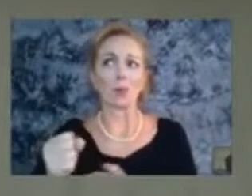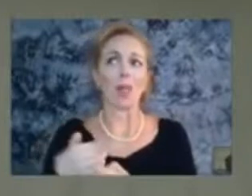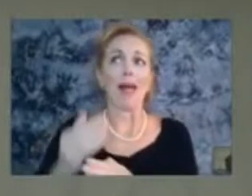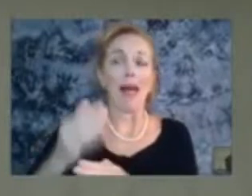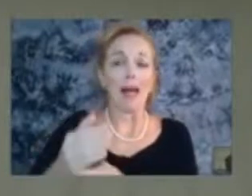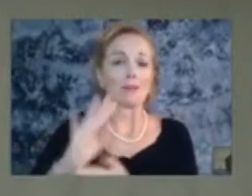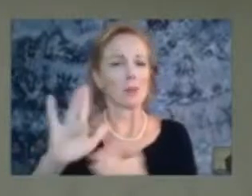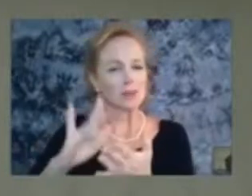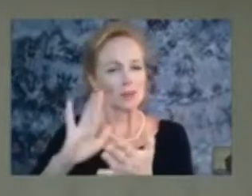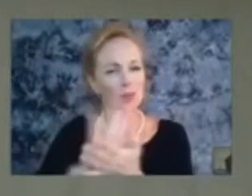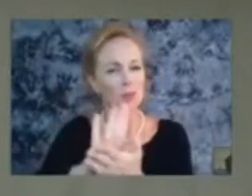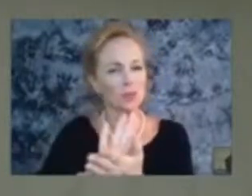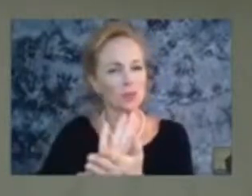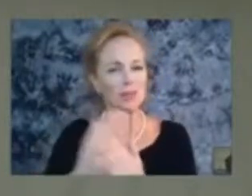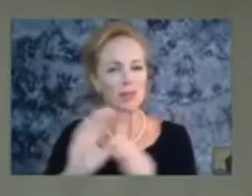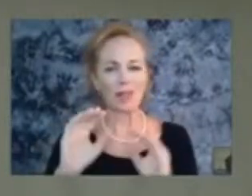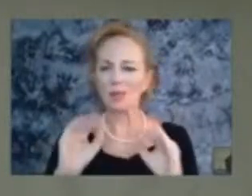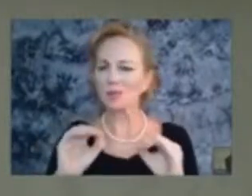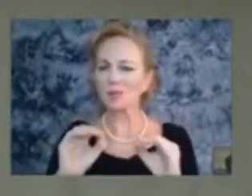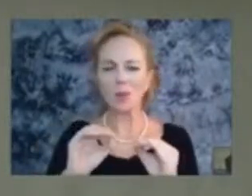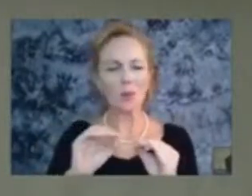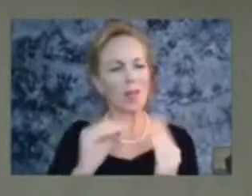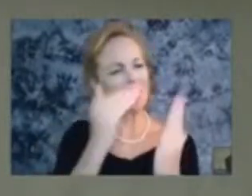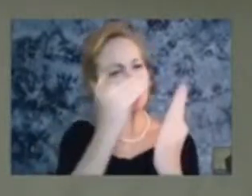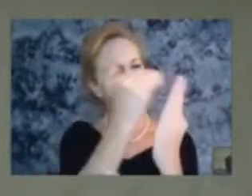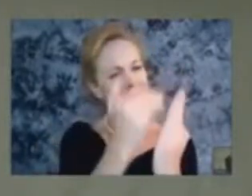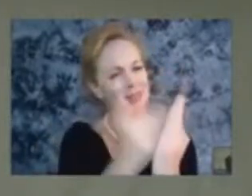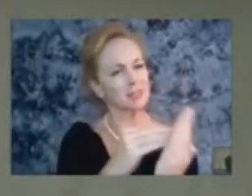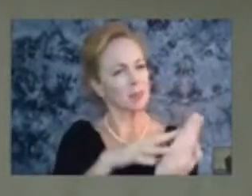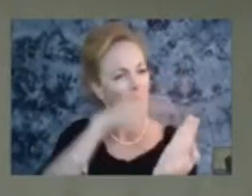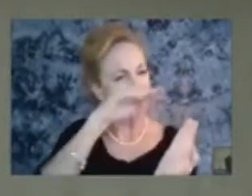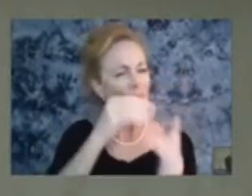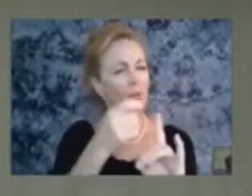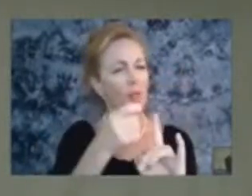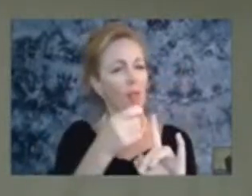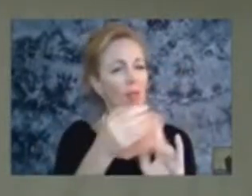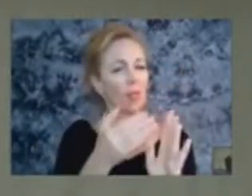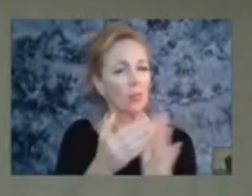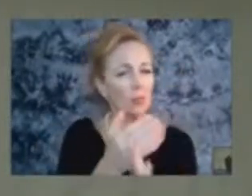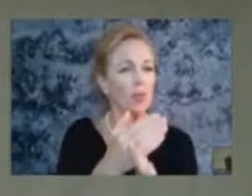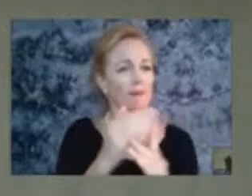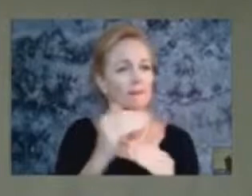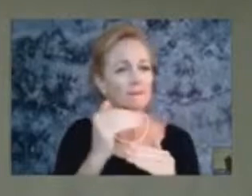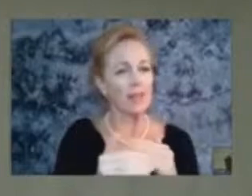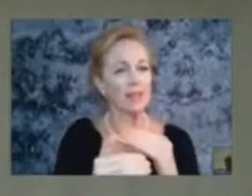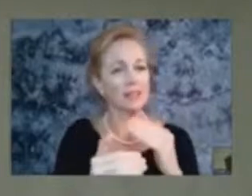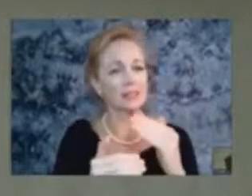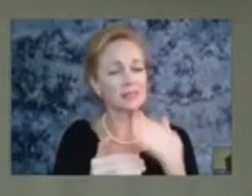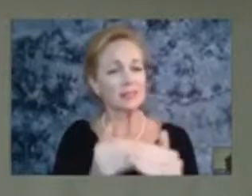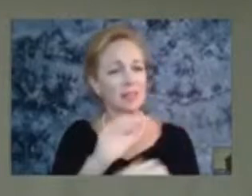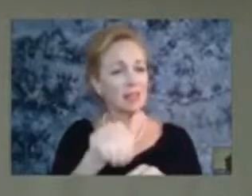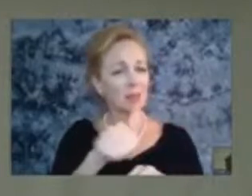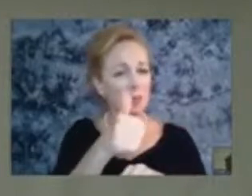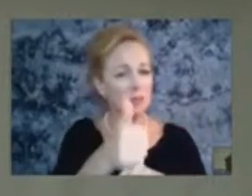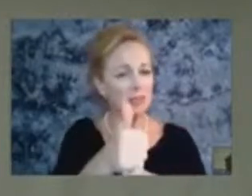there's not lessons to be learned through that phased implementation. There's no constraints